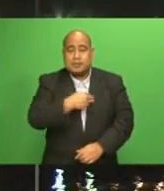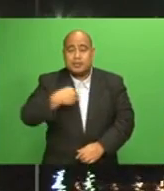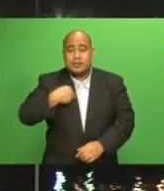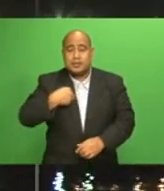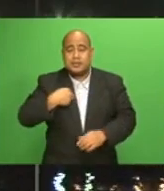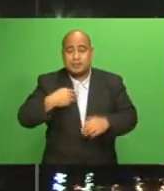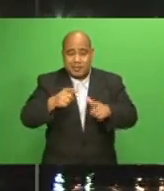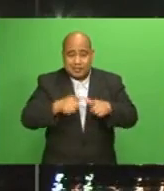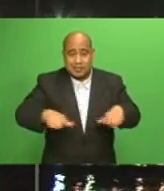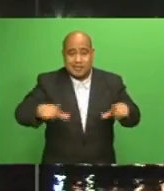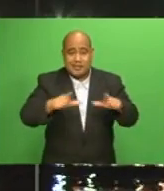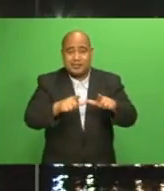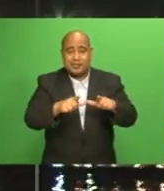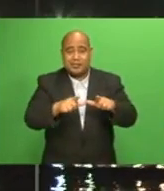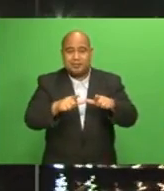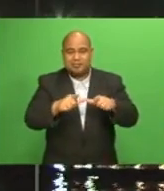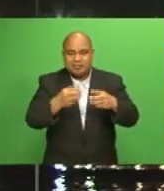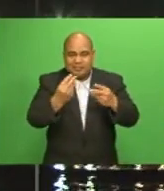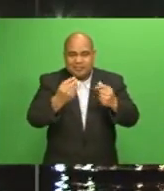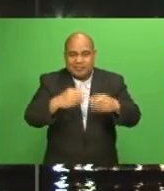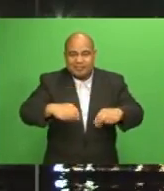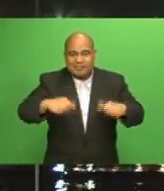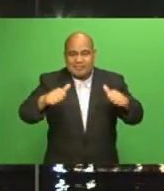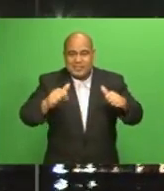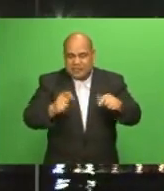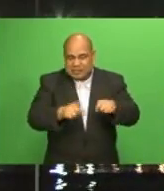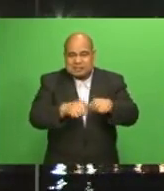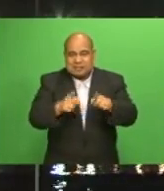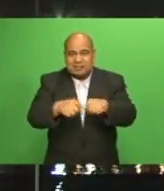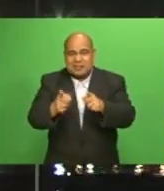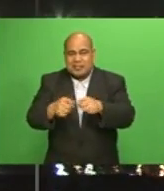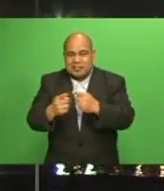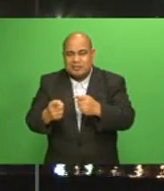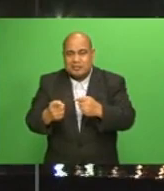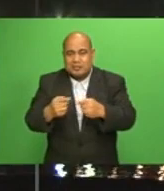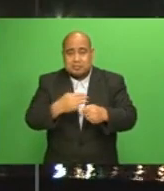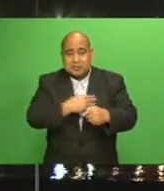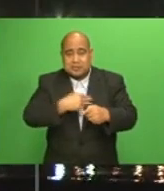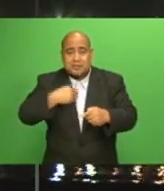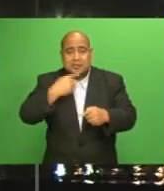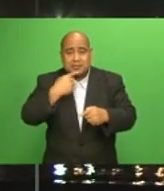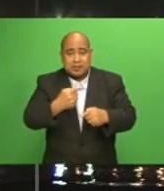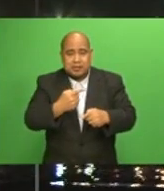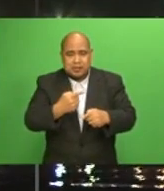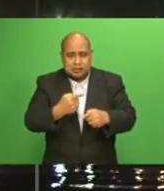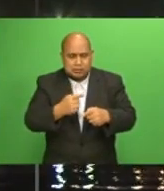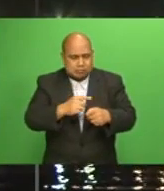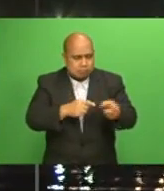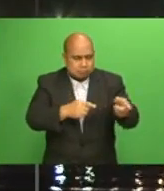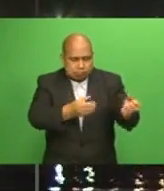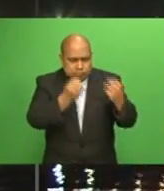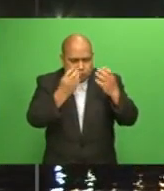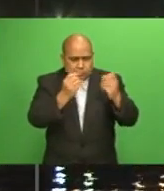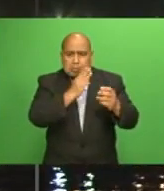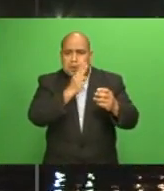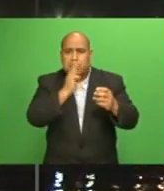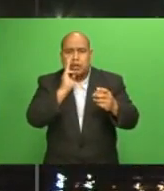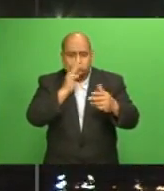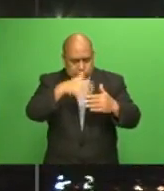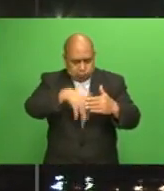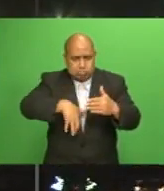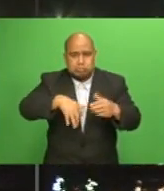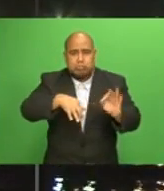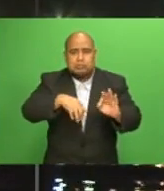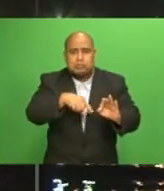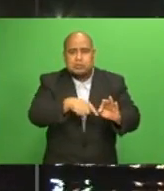Chone Osumate has cleared the air today over what he says is misinformation on the bauxite mining at Nawailevu Mbua.